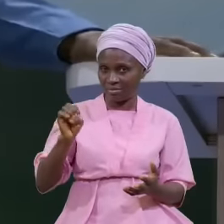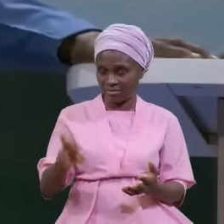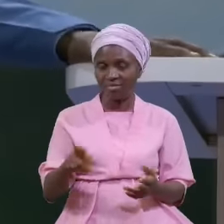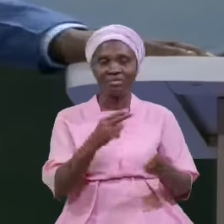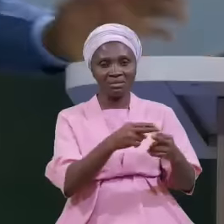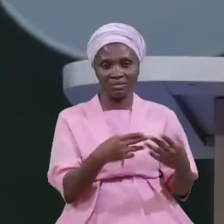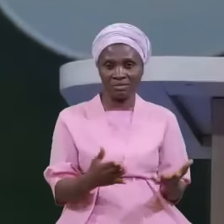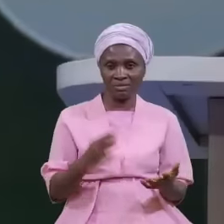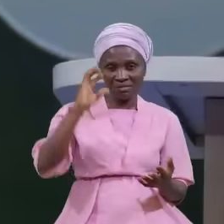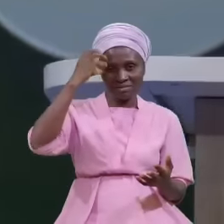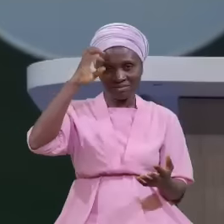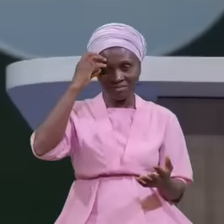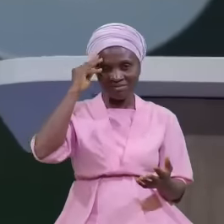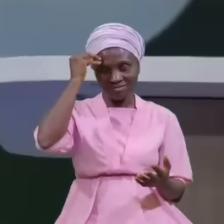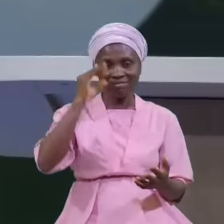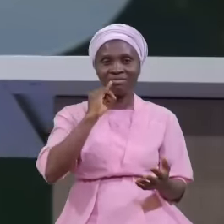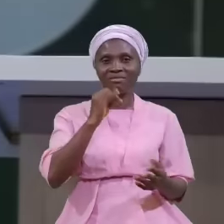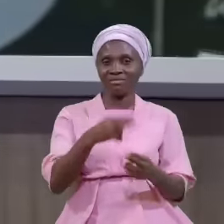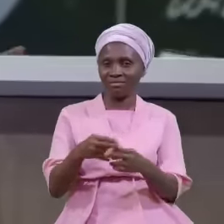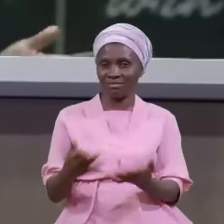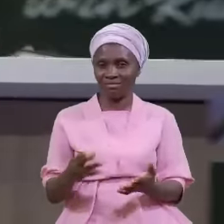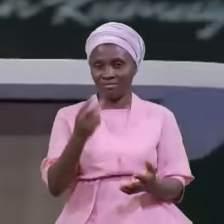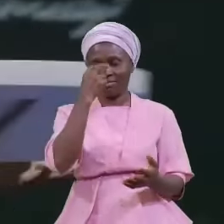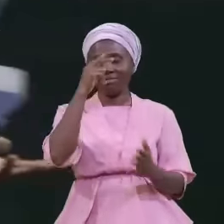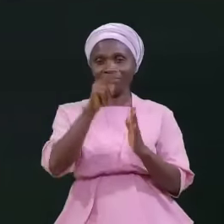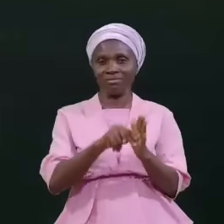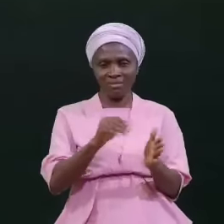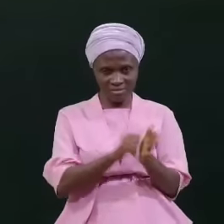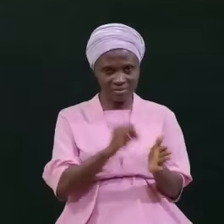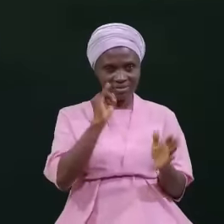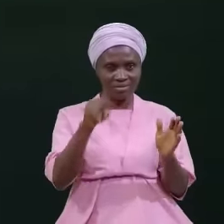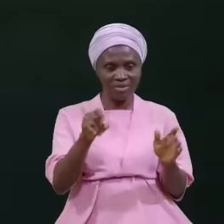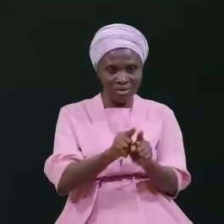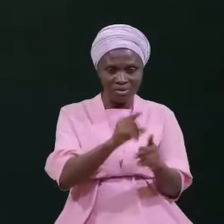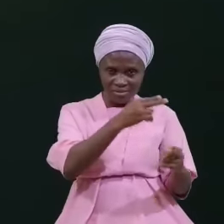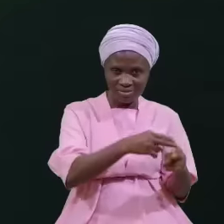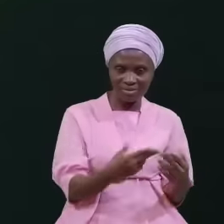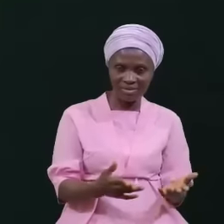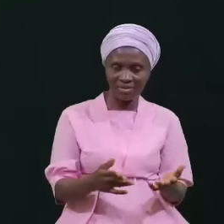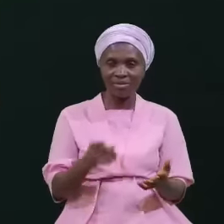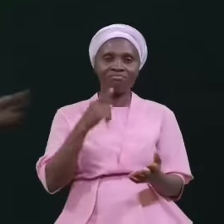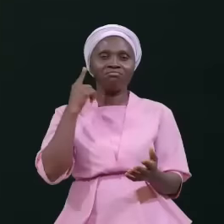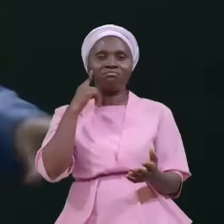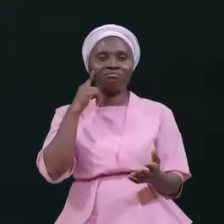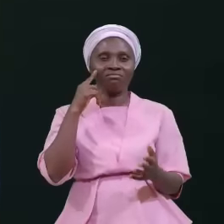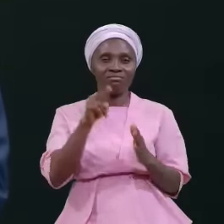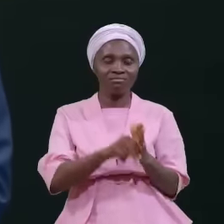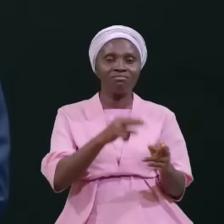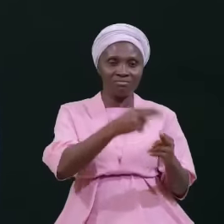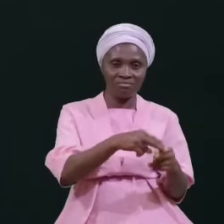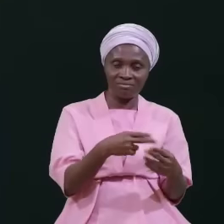that's a name. Blindness, that's a name. And deafness, that's a name. And all